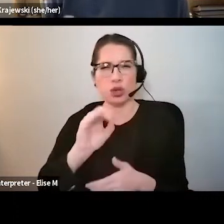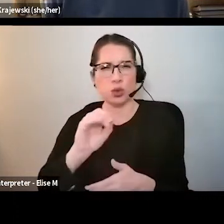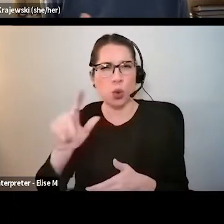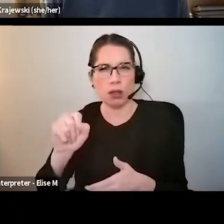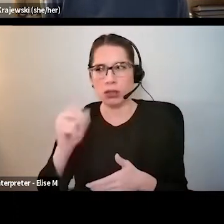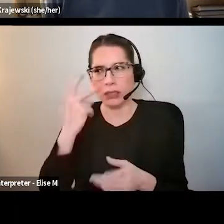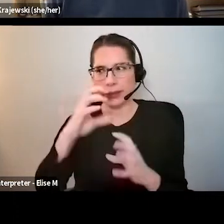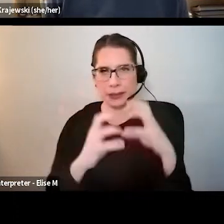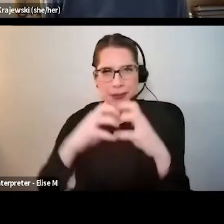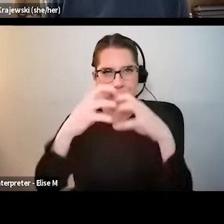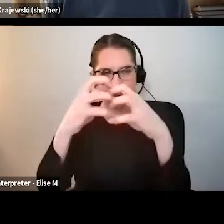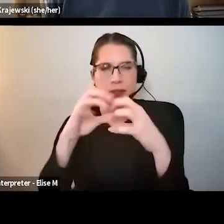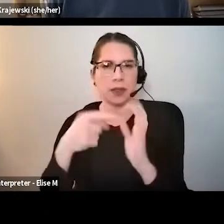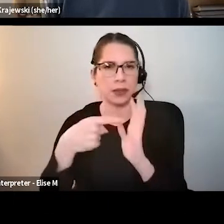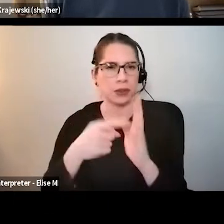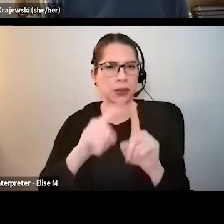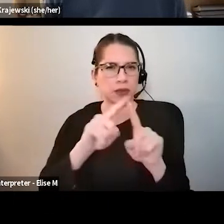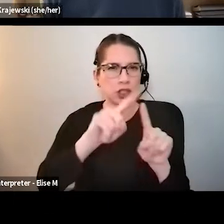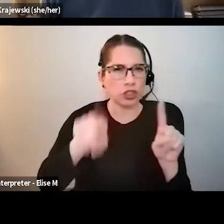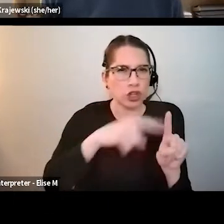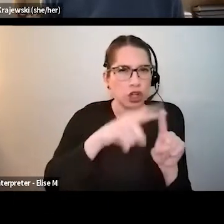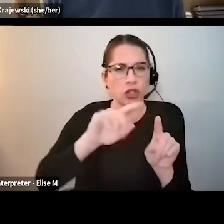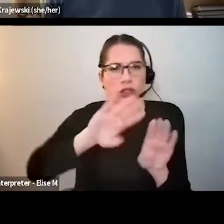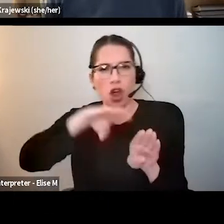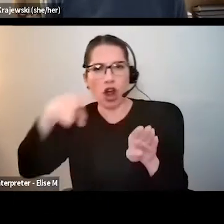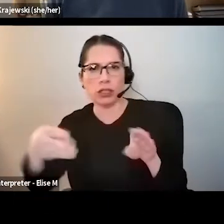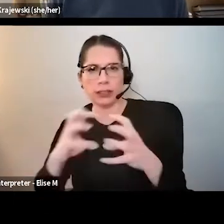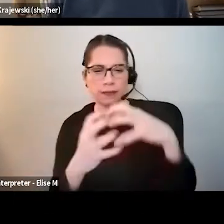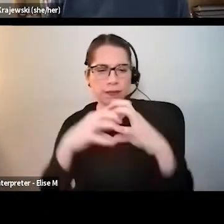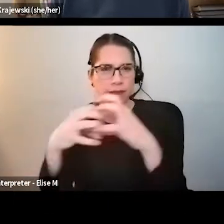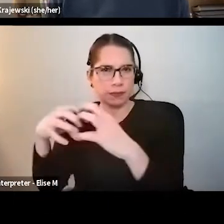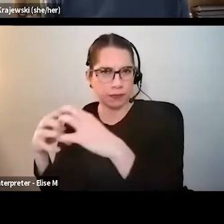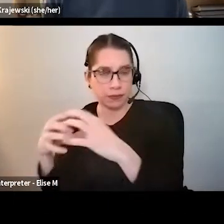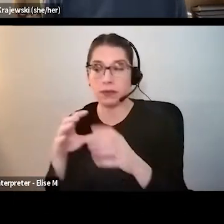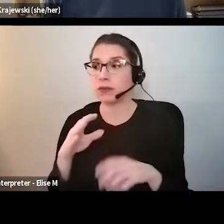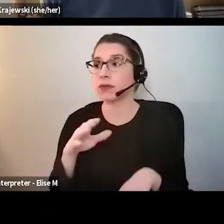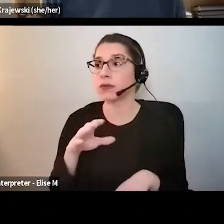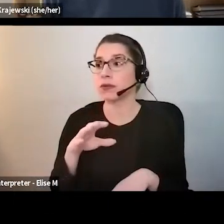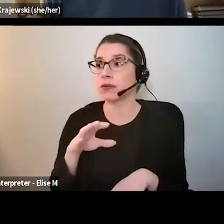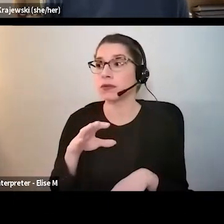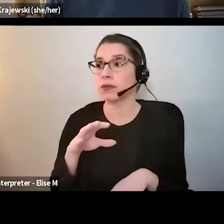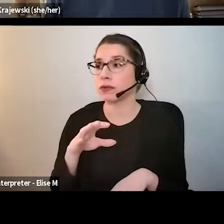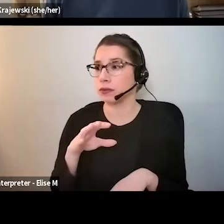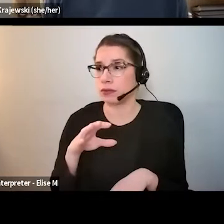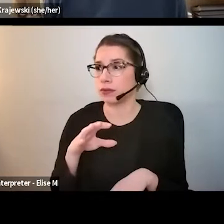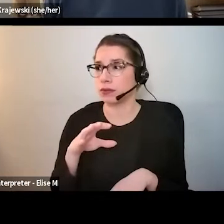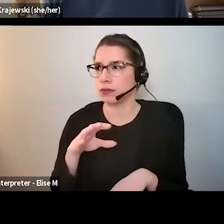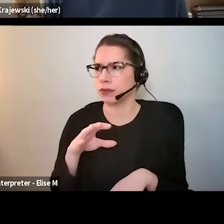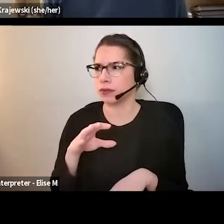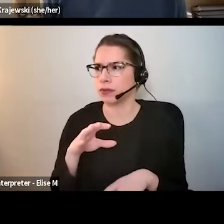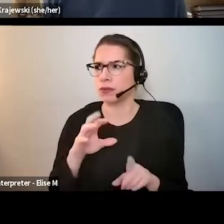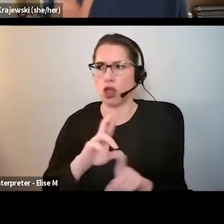formal interplays of circles and arcs. And finally, on the left, the close-up view of organ pipe